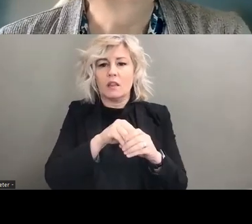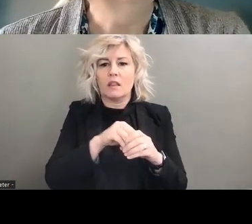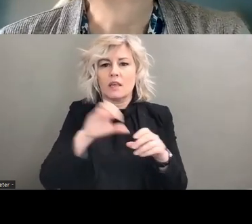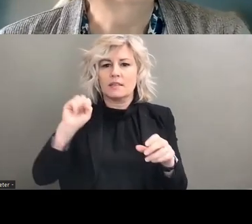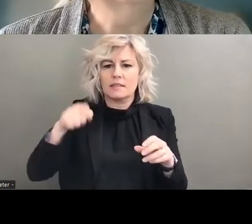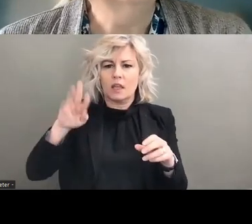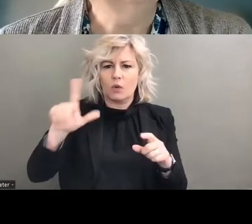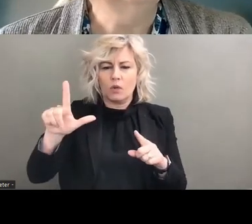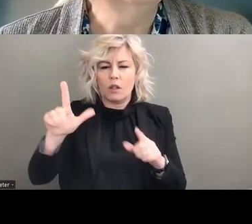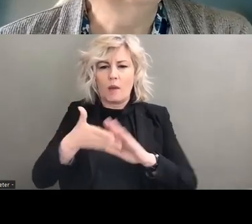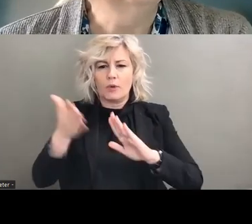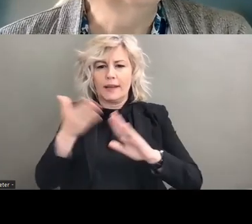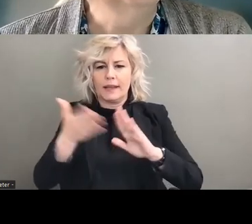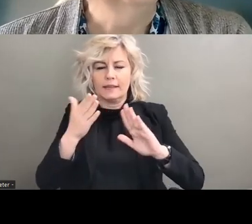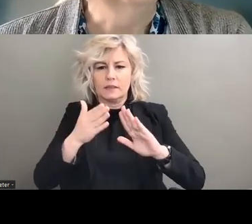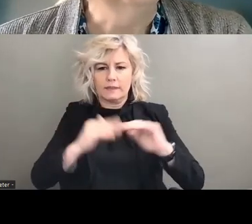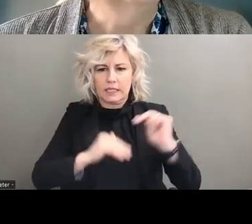And in talking to